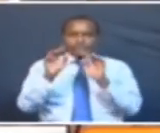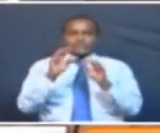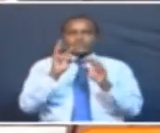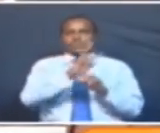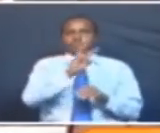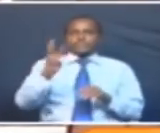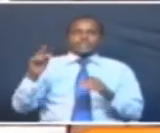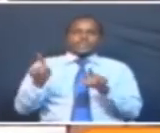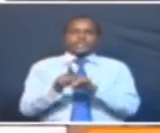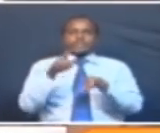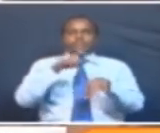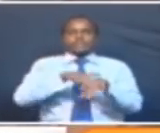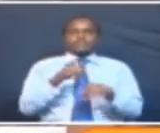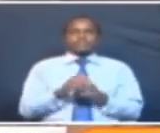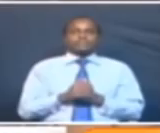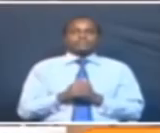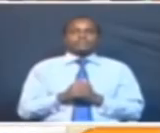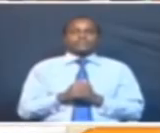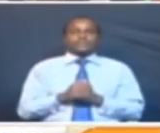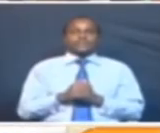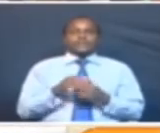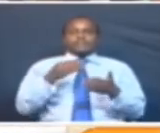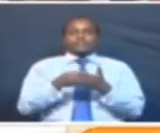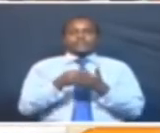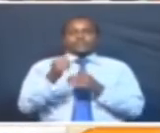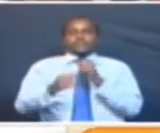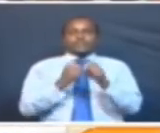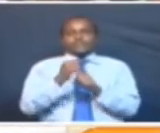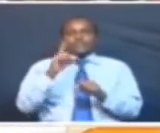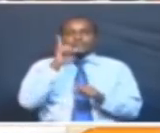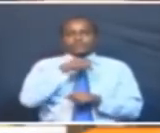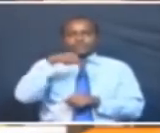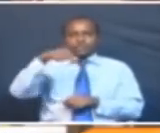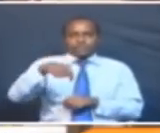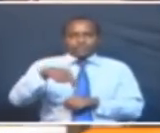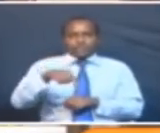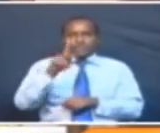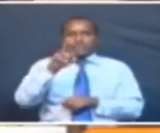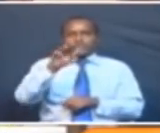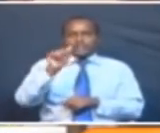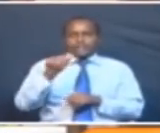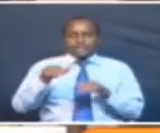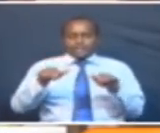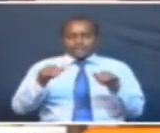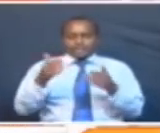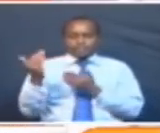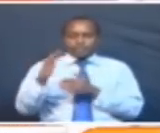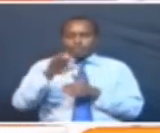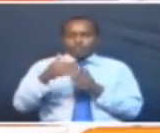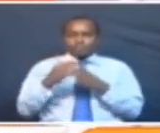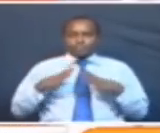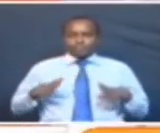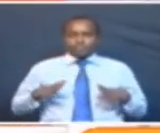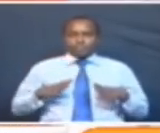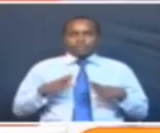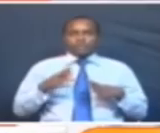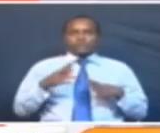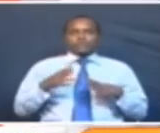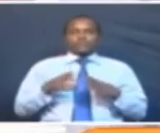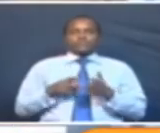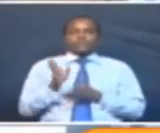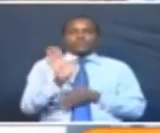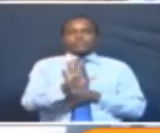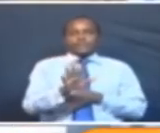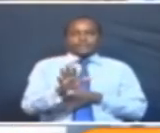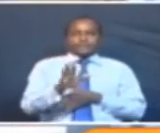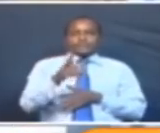the same time. The financial year ends today, and KRA expected all people with tax obligations for the year 2017 to